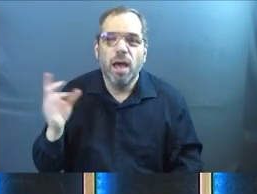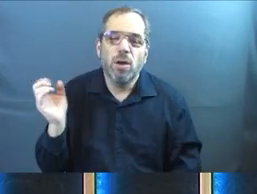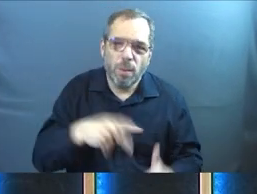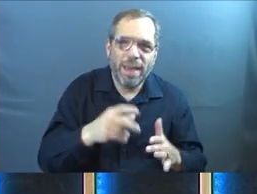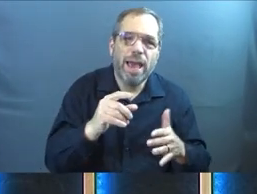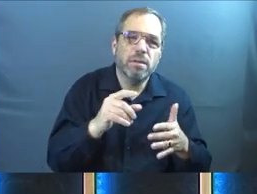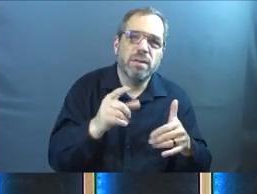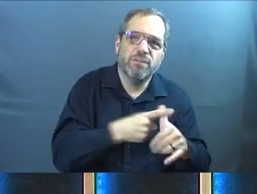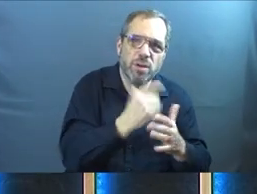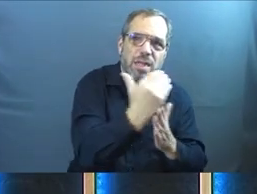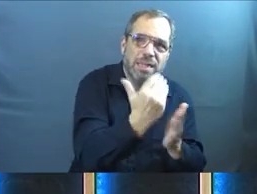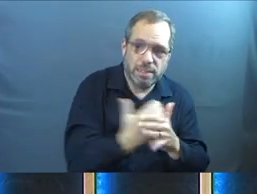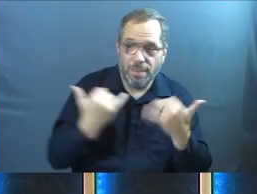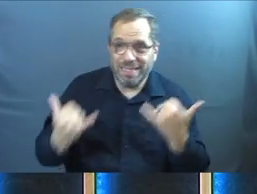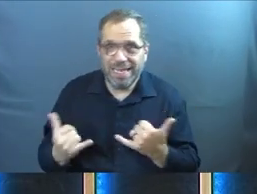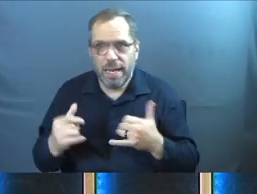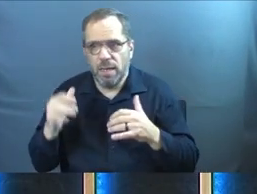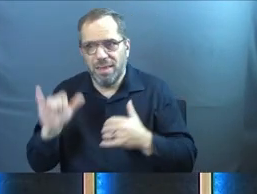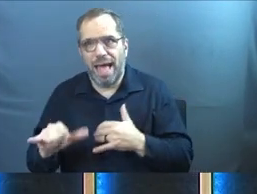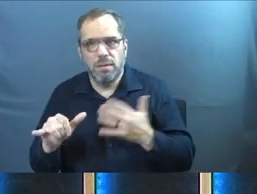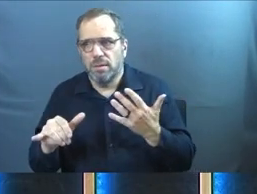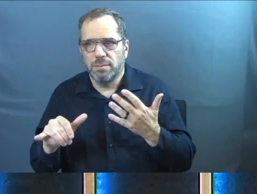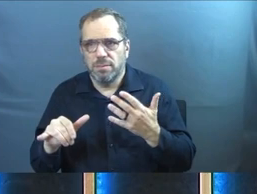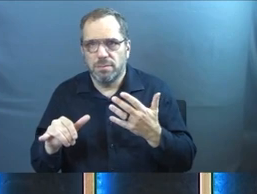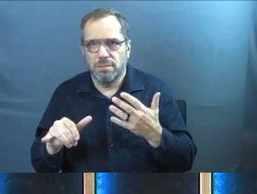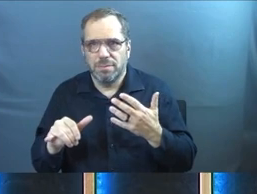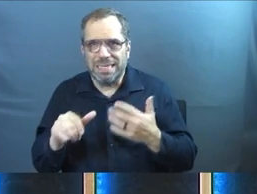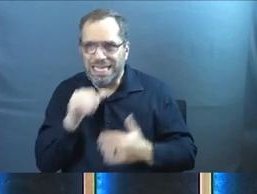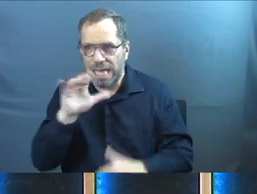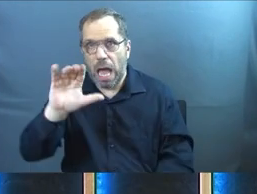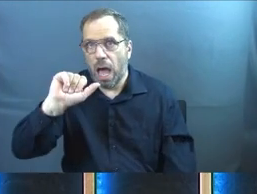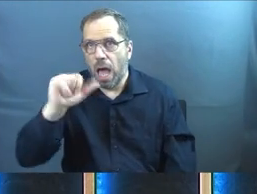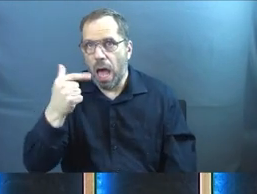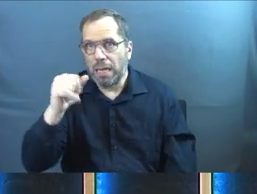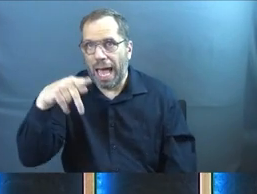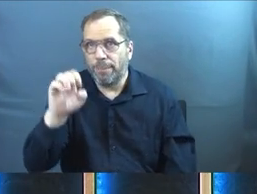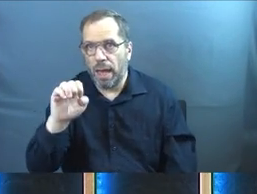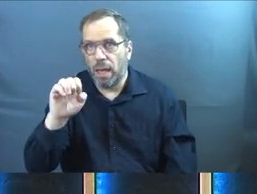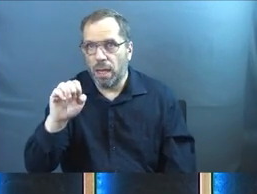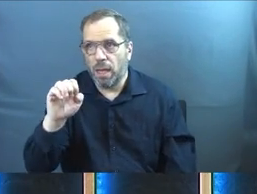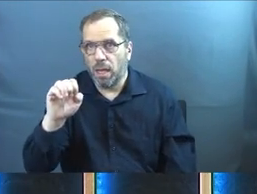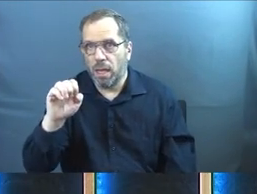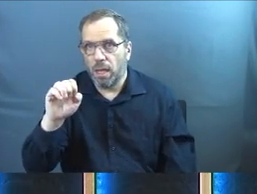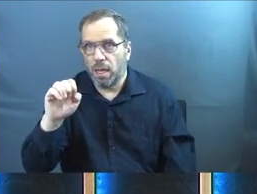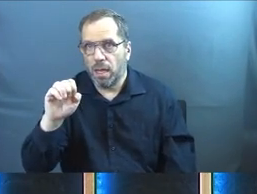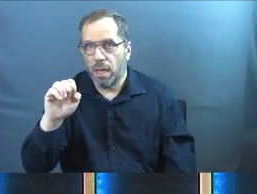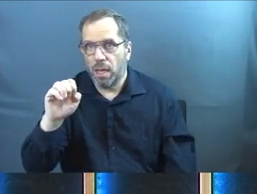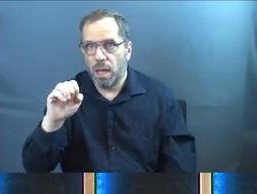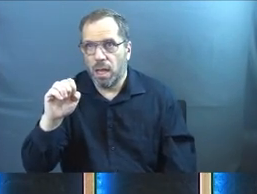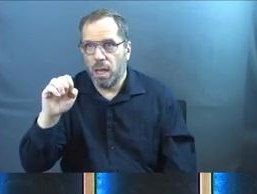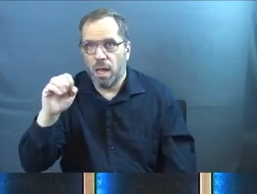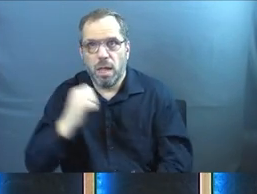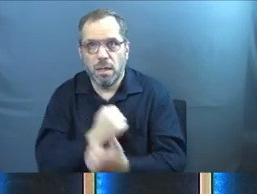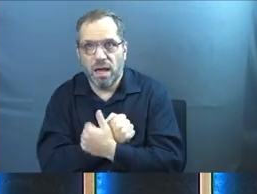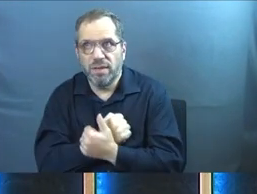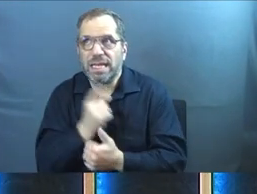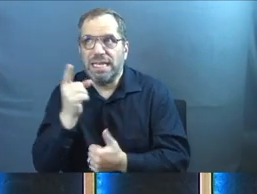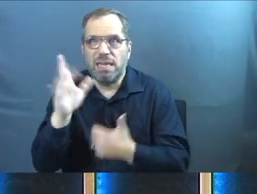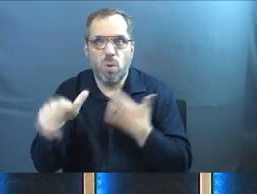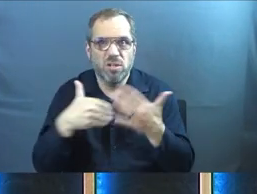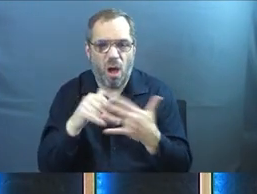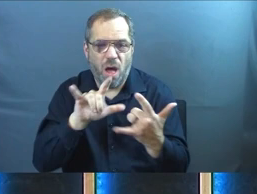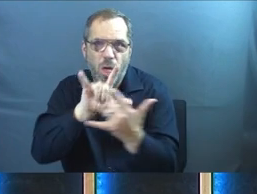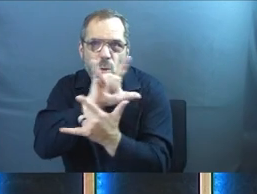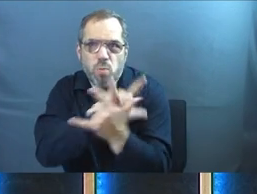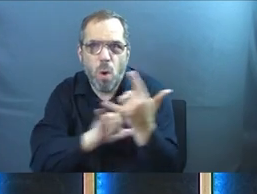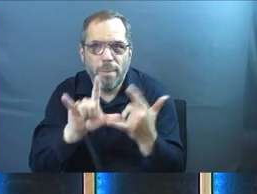back to that one. But today's about the fact that it's not just agape that God wants for you. He wants all of it.